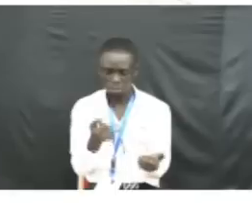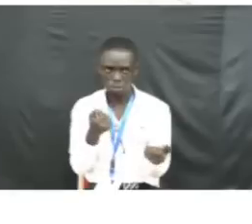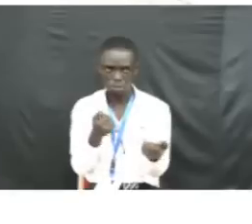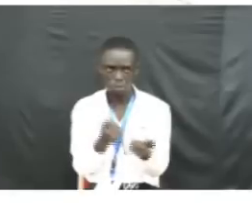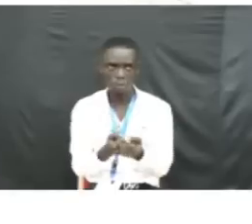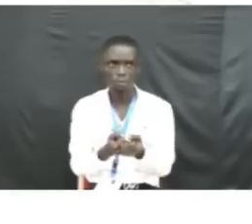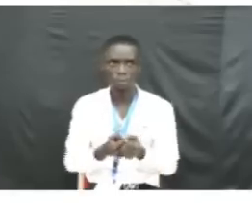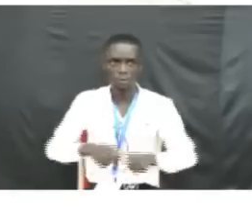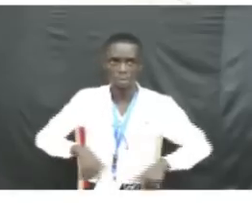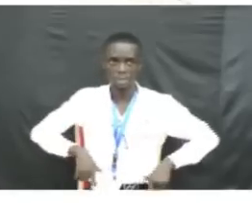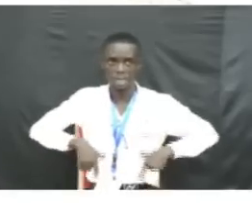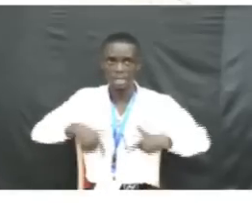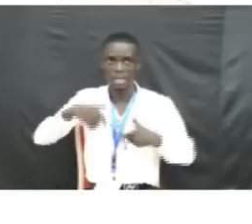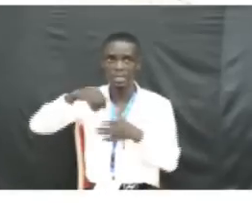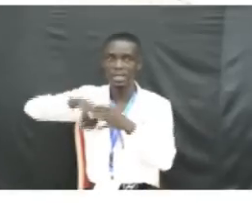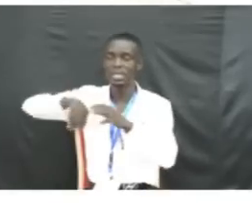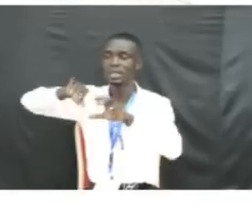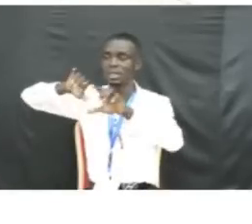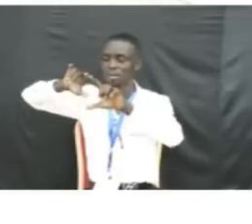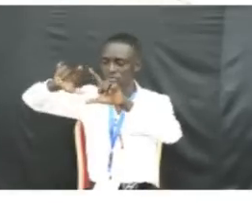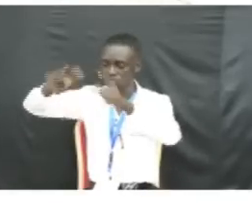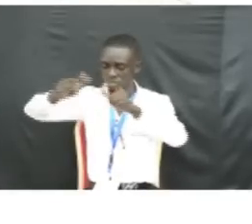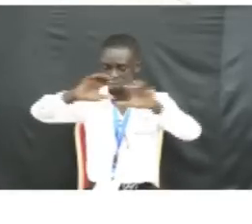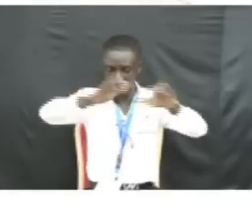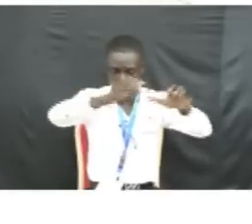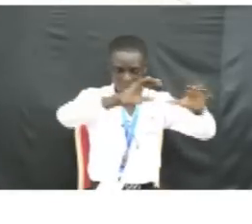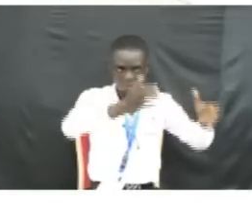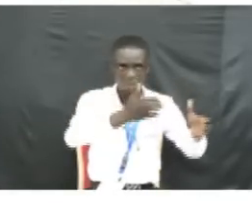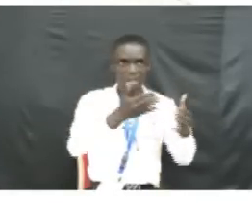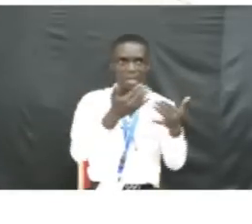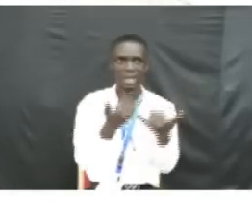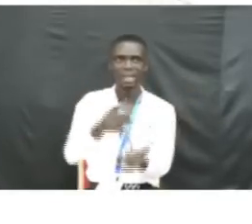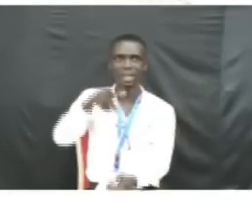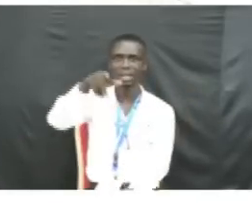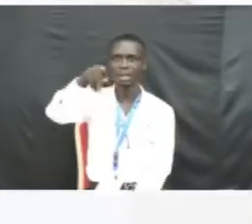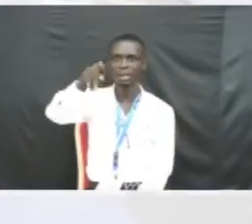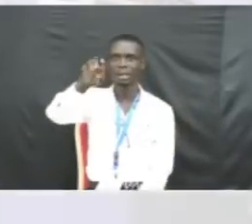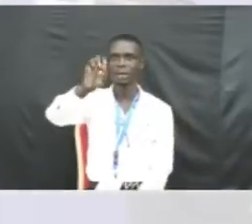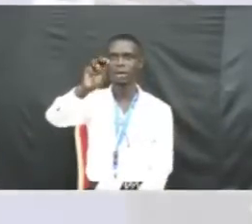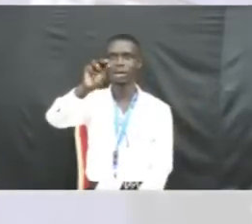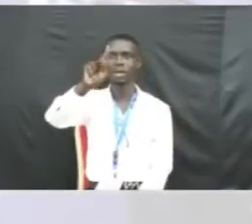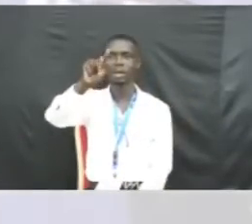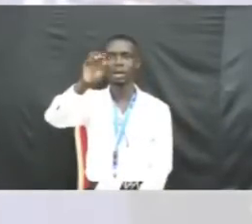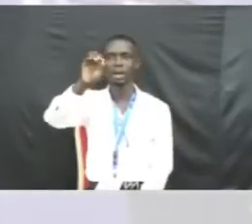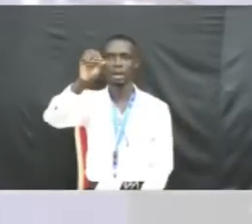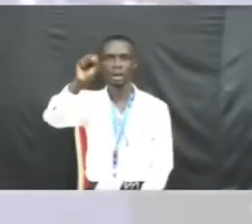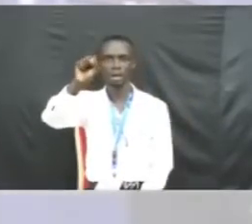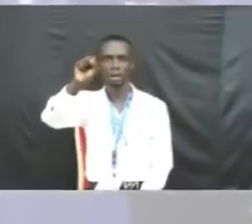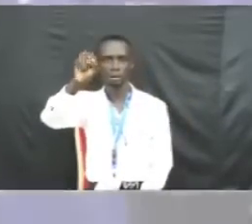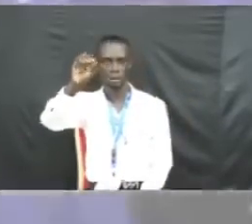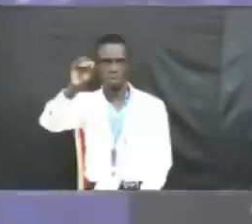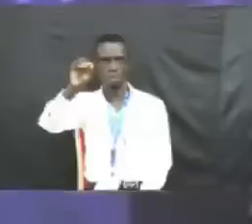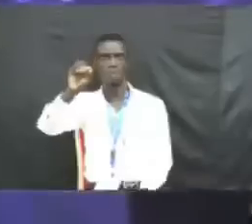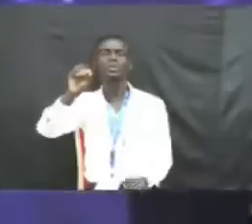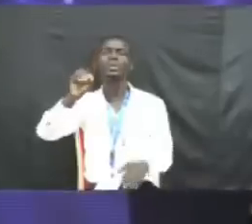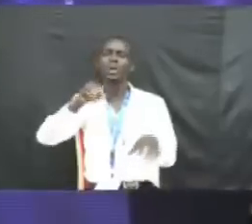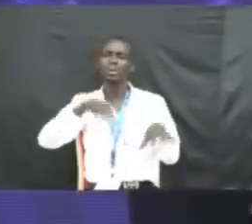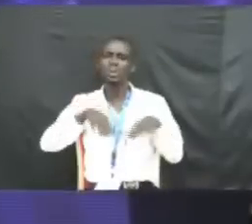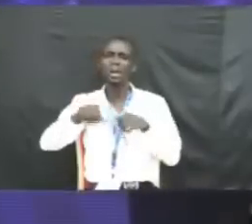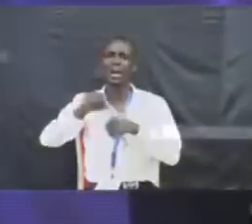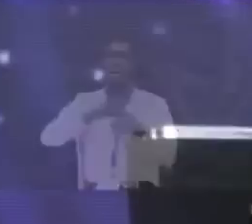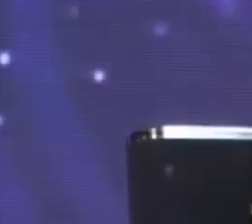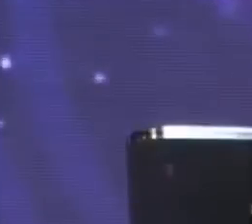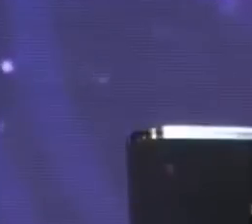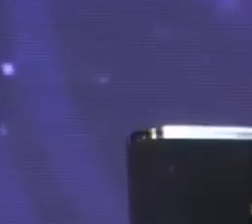communities. pens with funding from the church implemented three key interventions to improve household